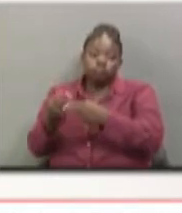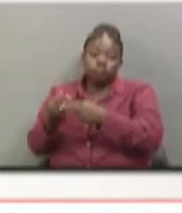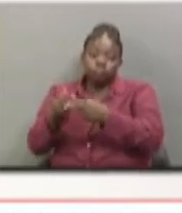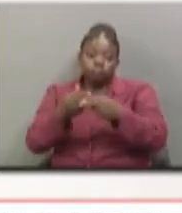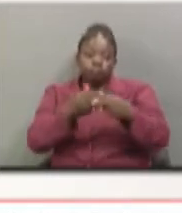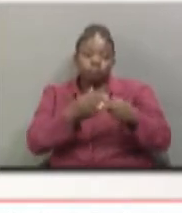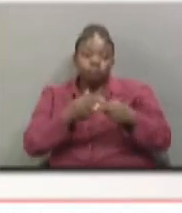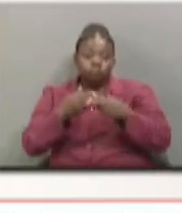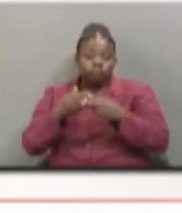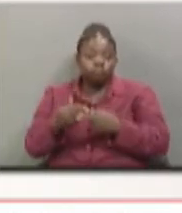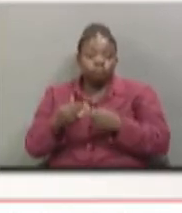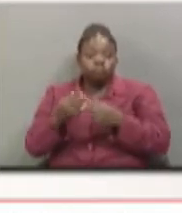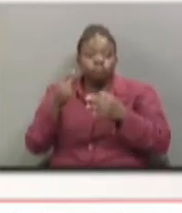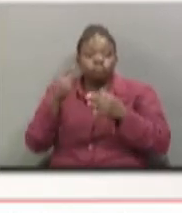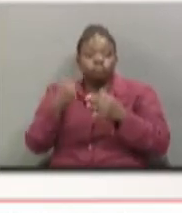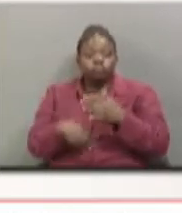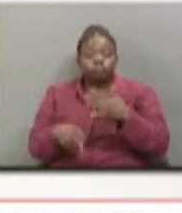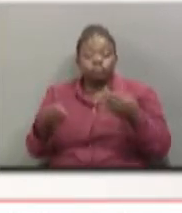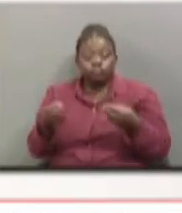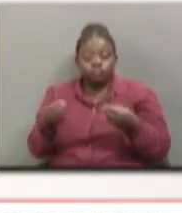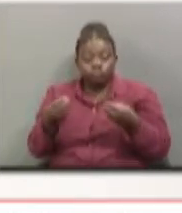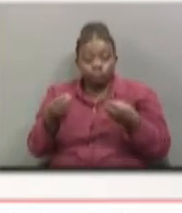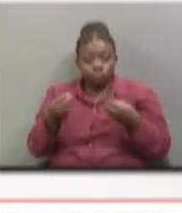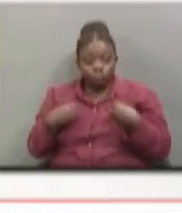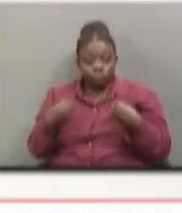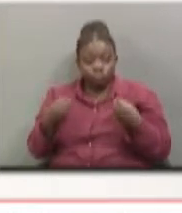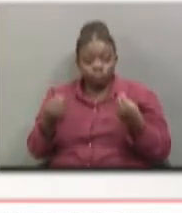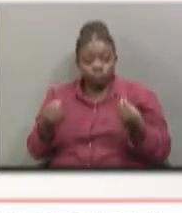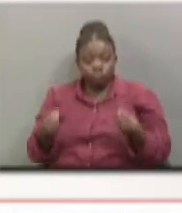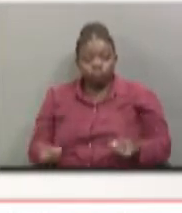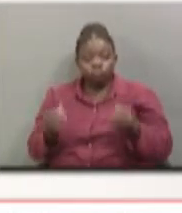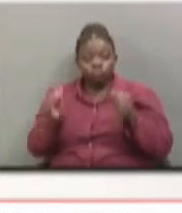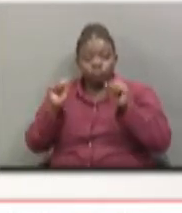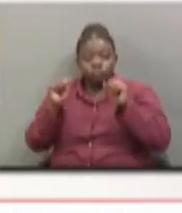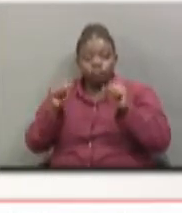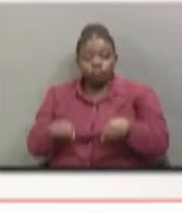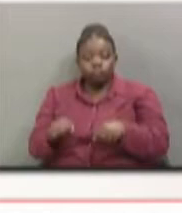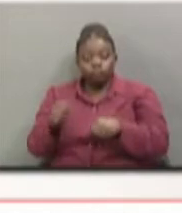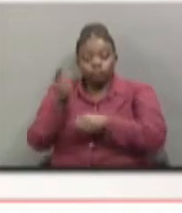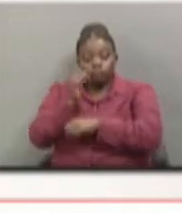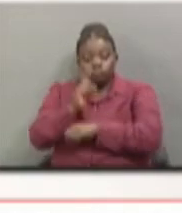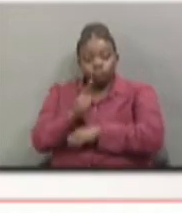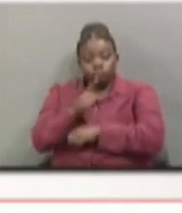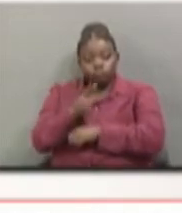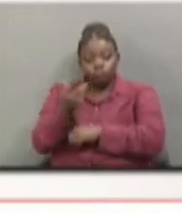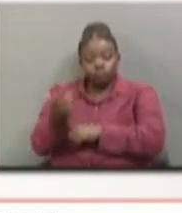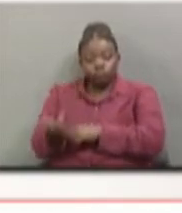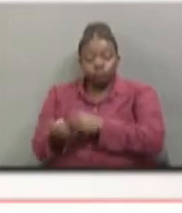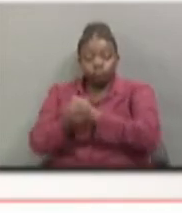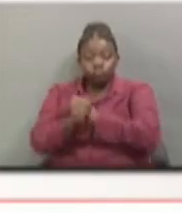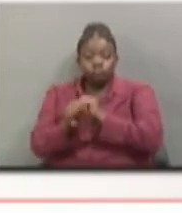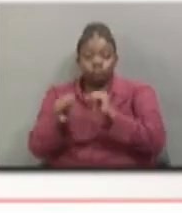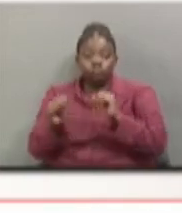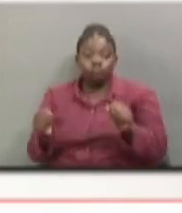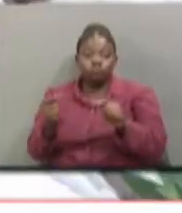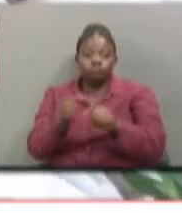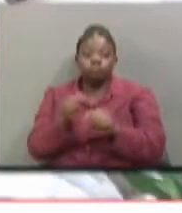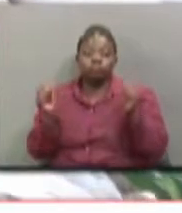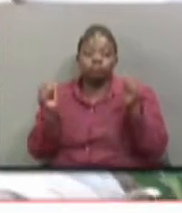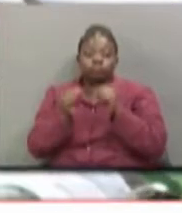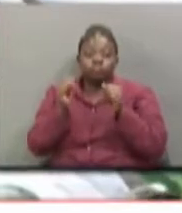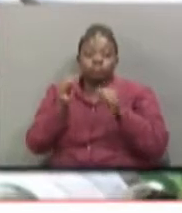twegendereze kwebyo ebituweereddwa nga biyinza okutulabula era n'okututaasa mu kirwadde